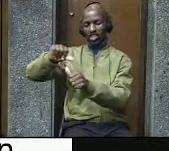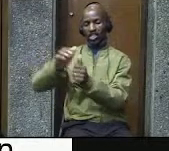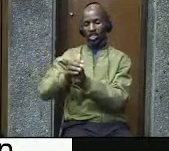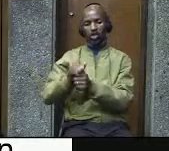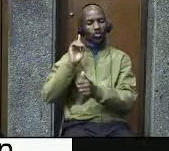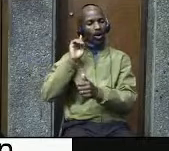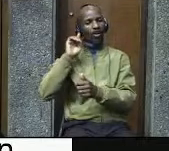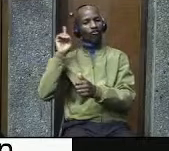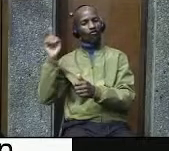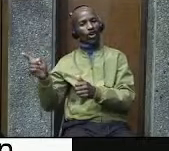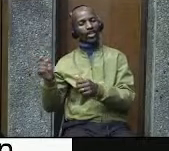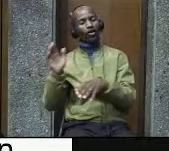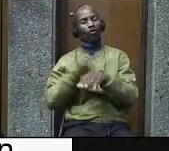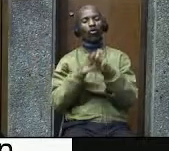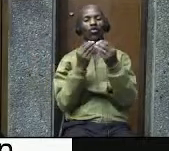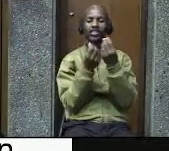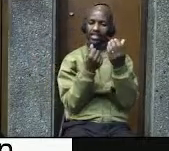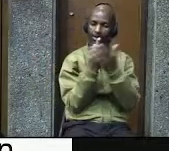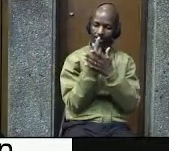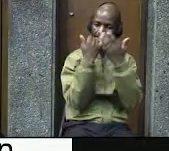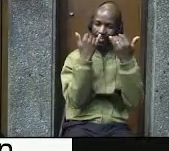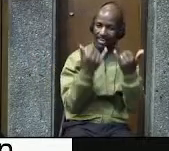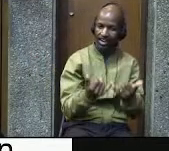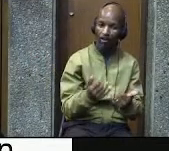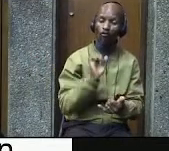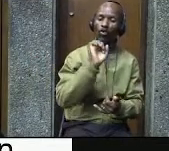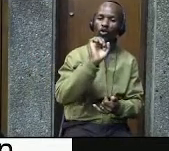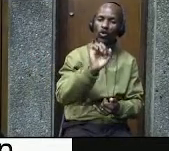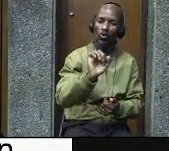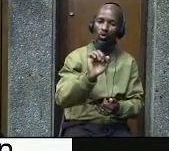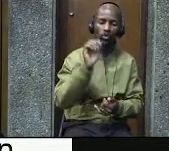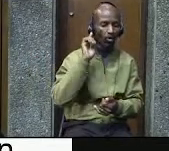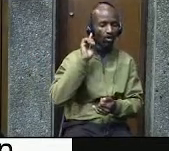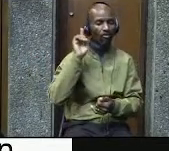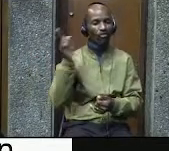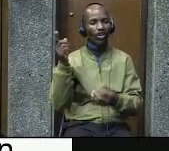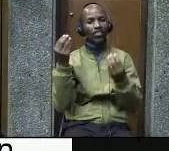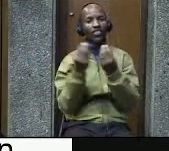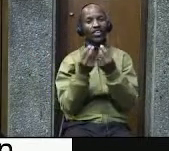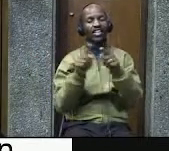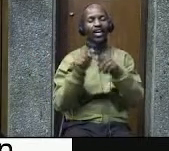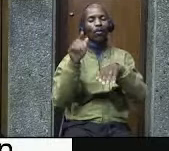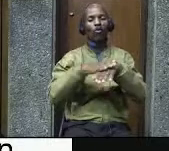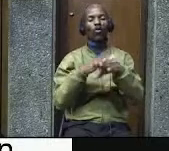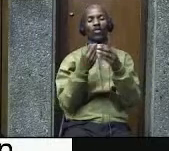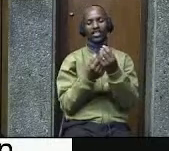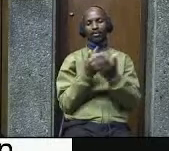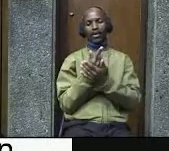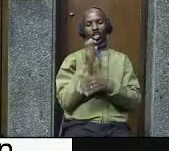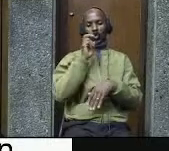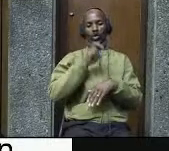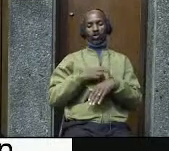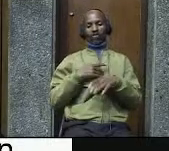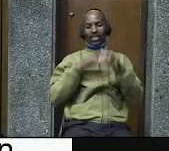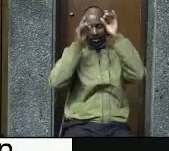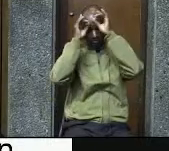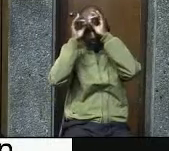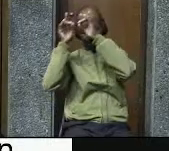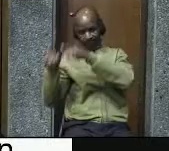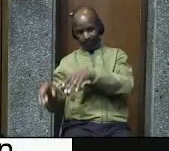avoid overgrazing. So for you to avoid things like overgrazing, you need to have